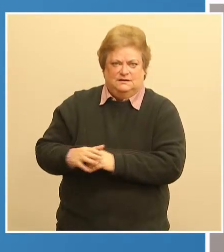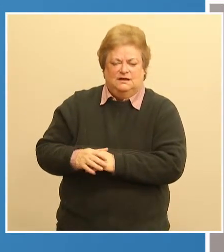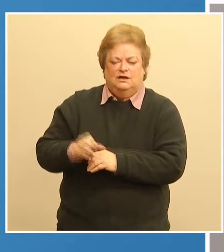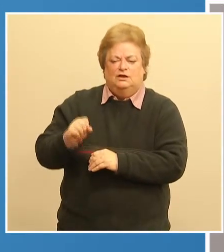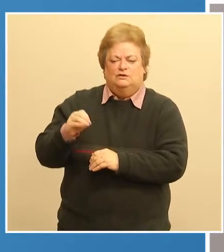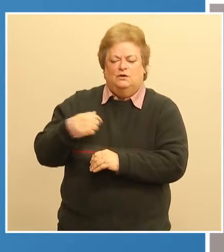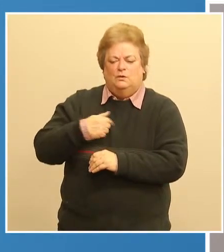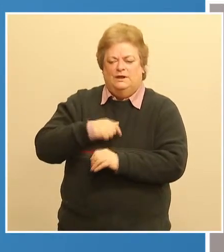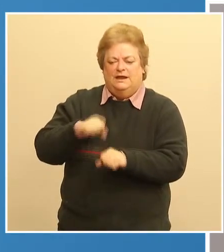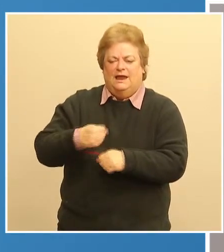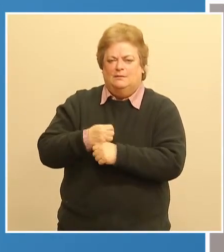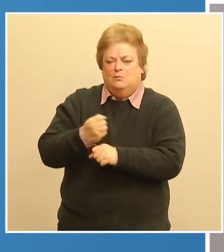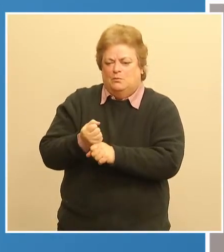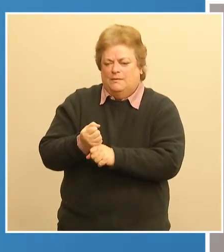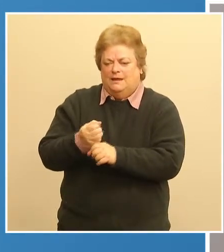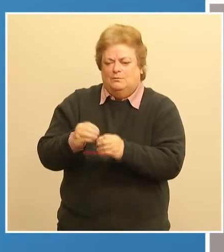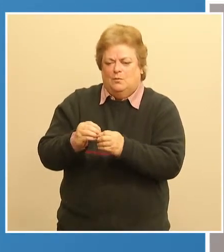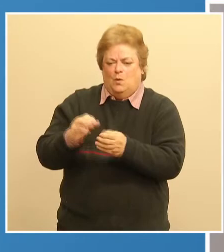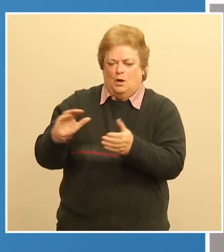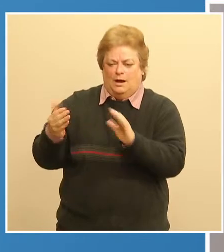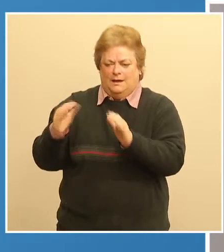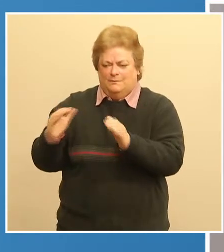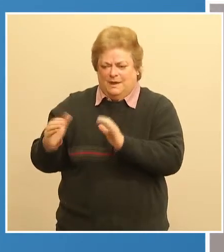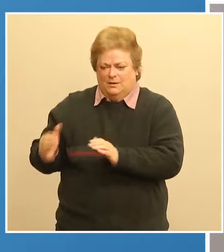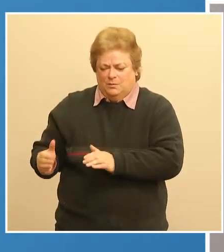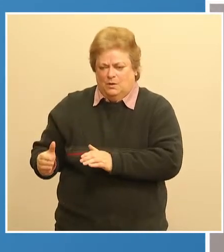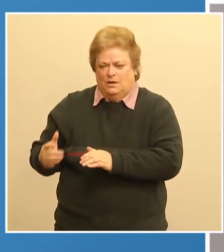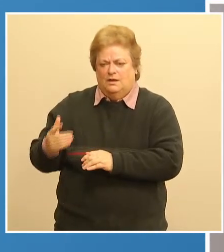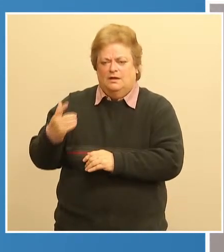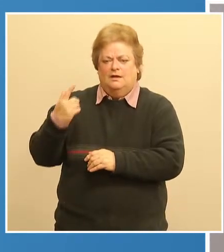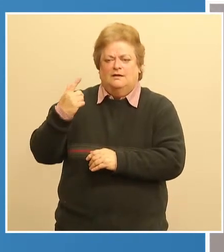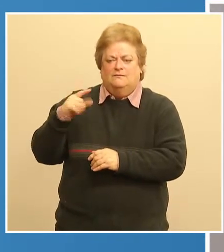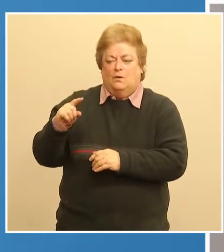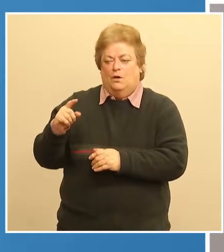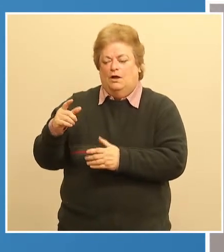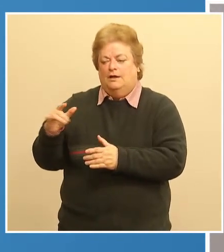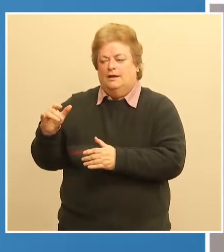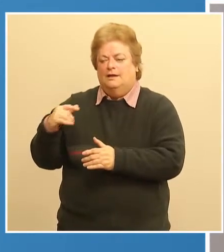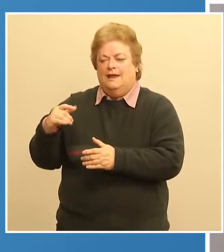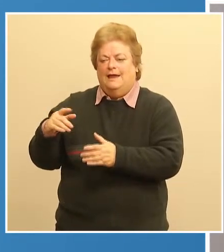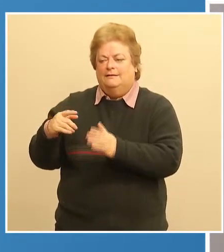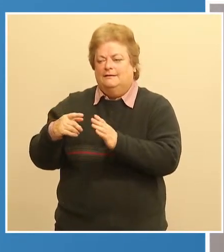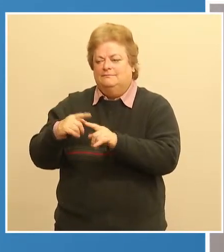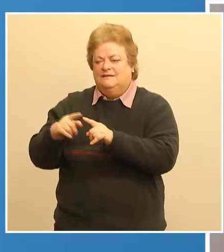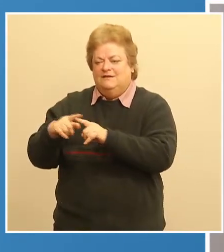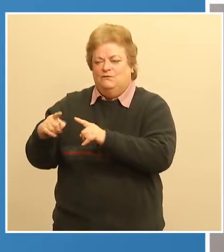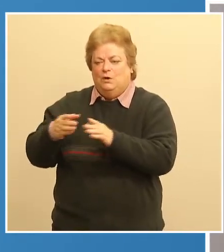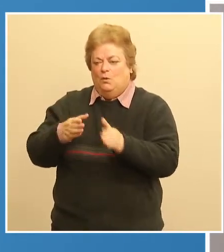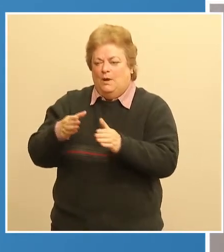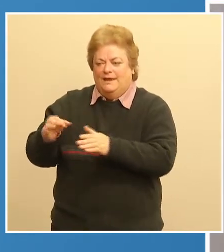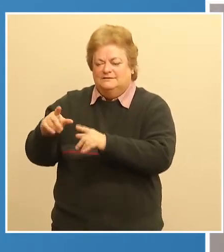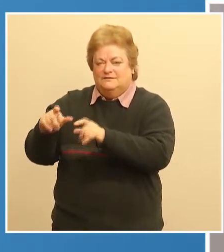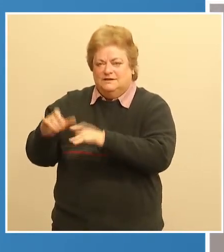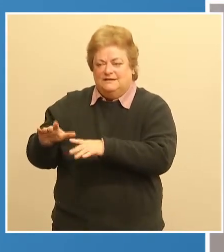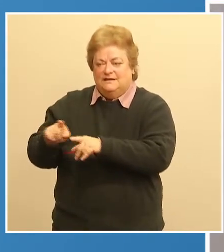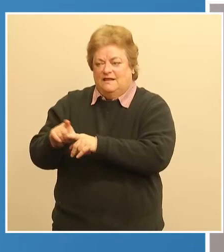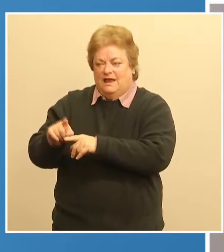more comparable to certain testing in the community. For example, UNL's testing that we included some new charts for